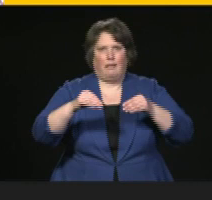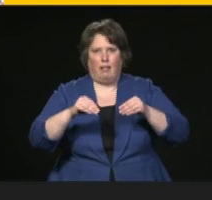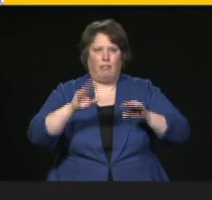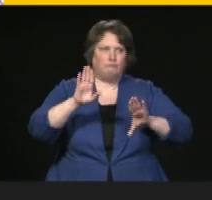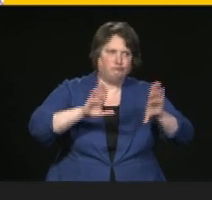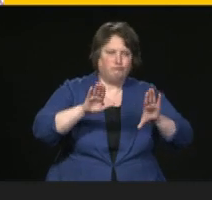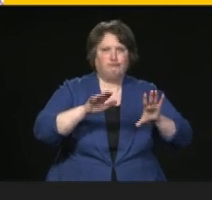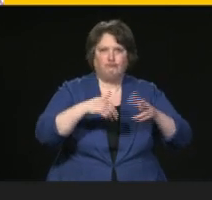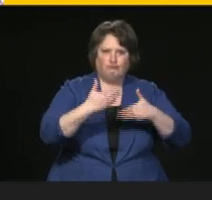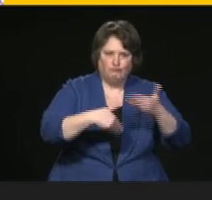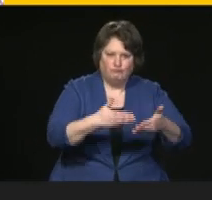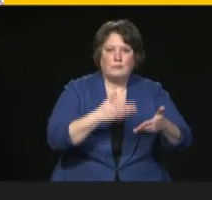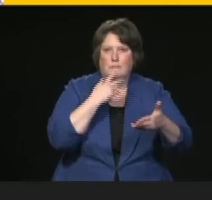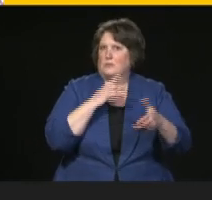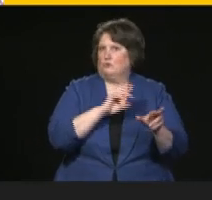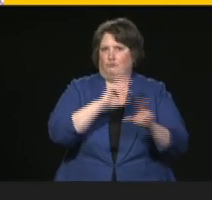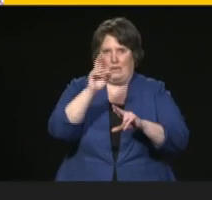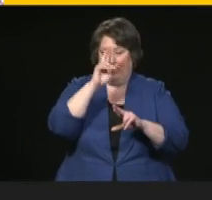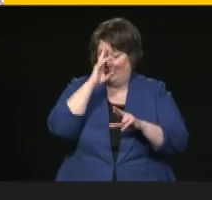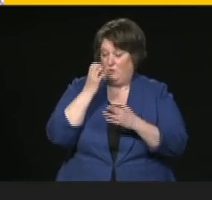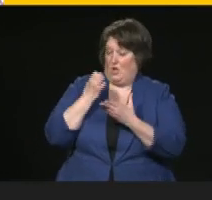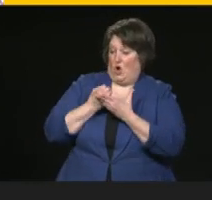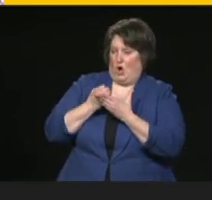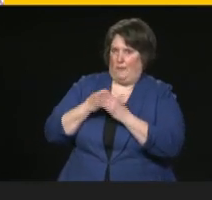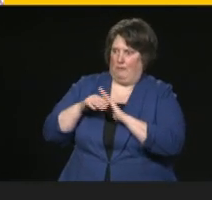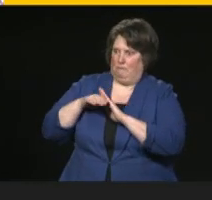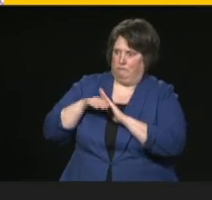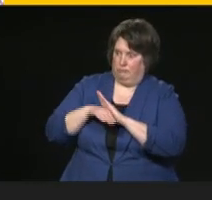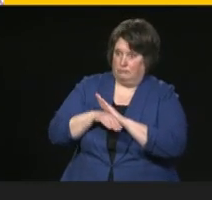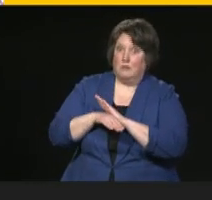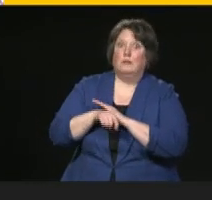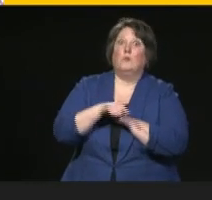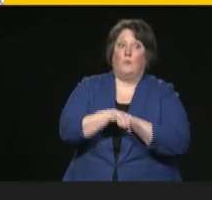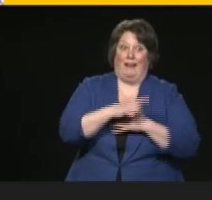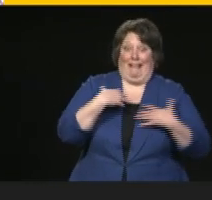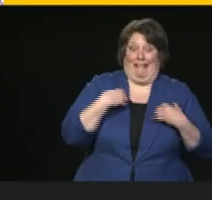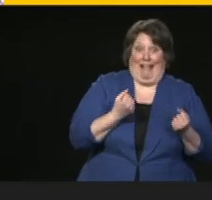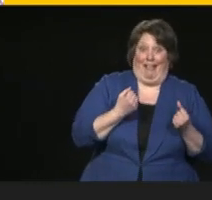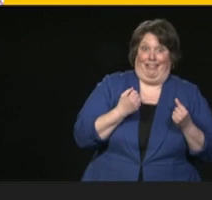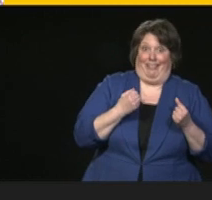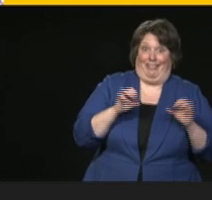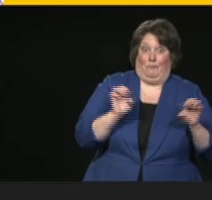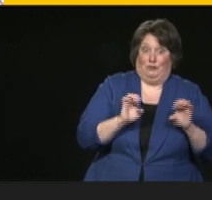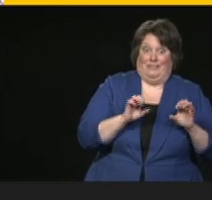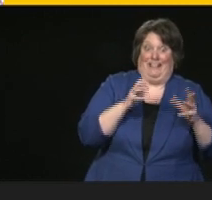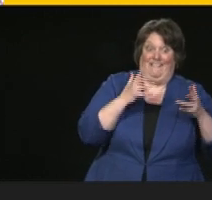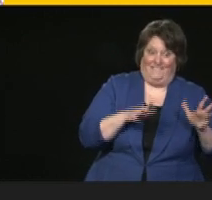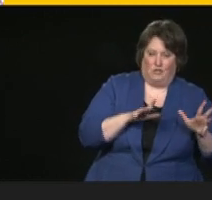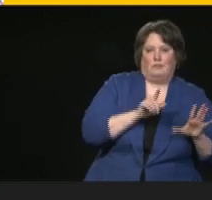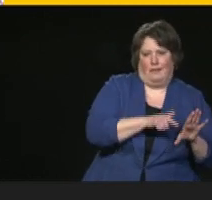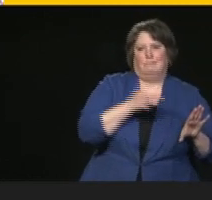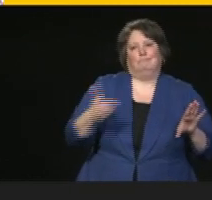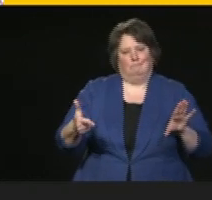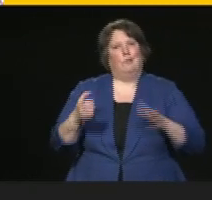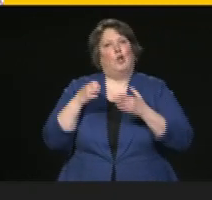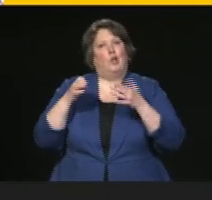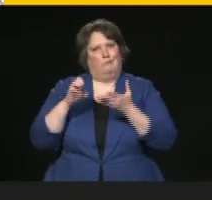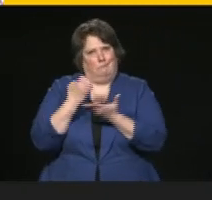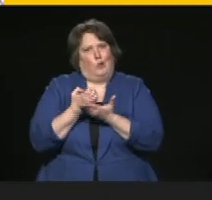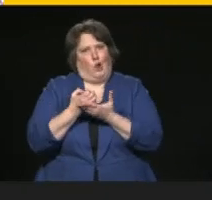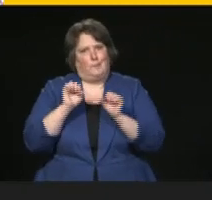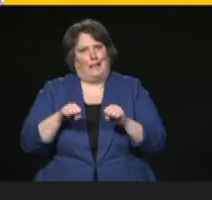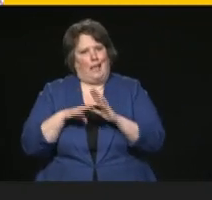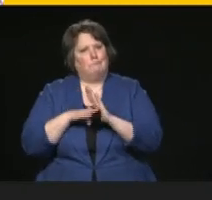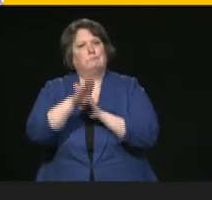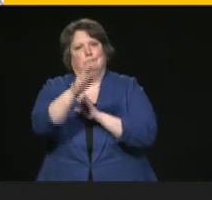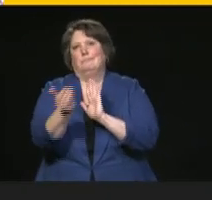has ended. We are confident that having interest rates as low as possible and having well-functioning financial markets will lay the